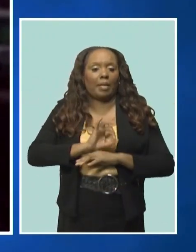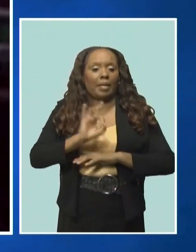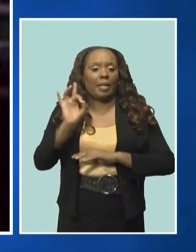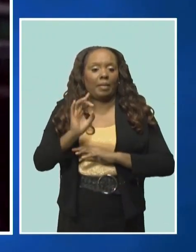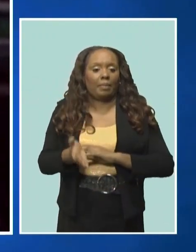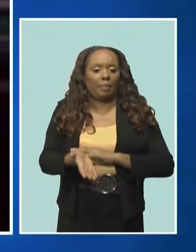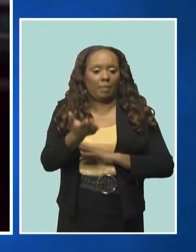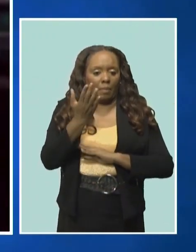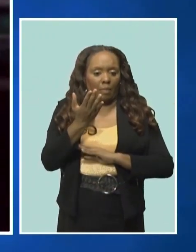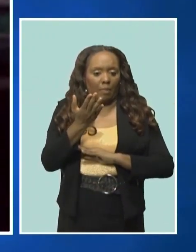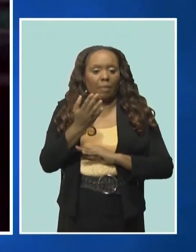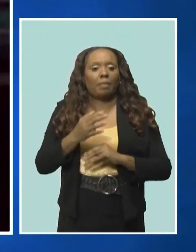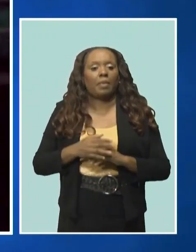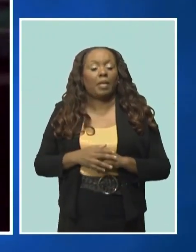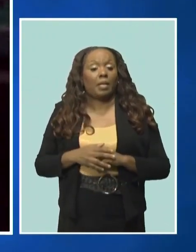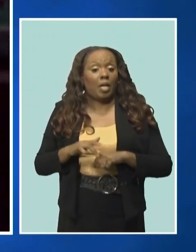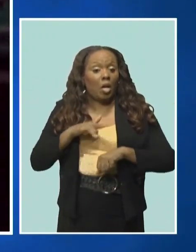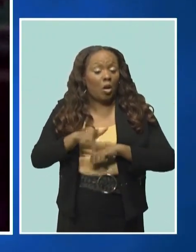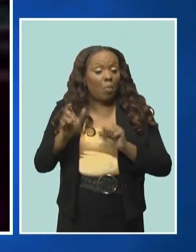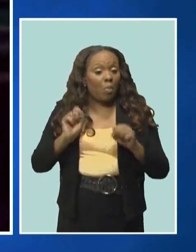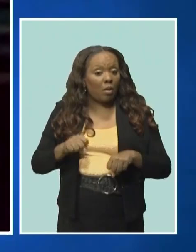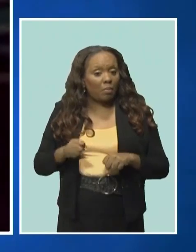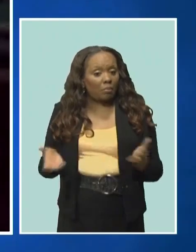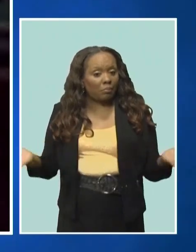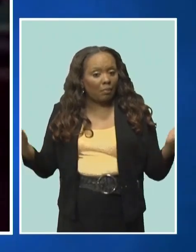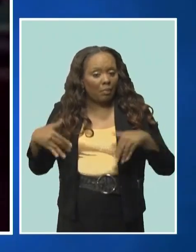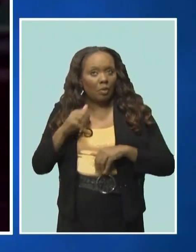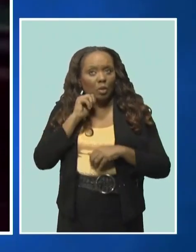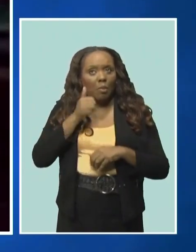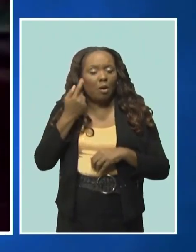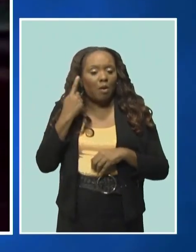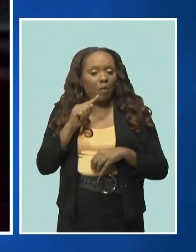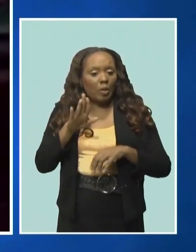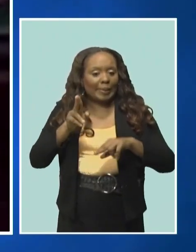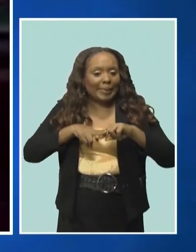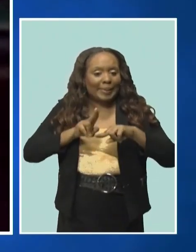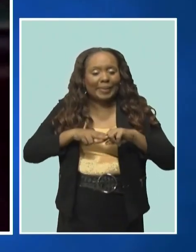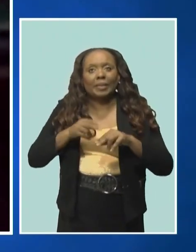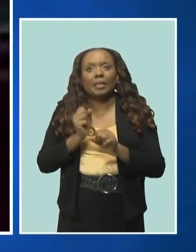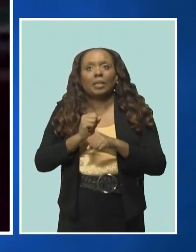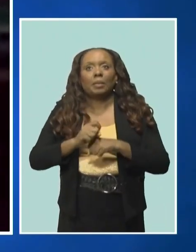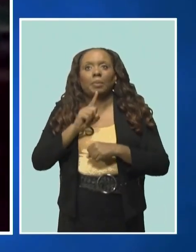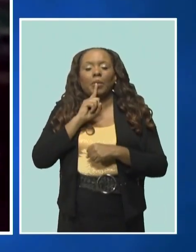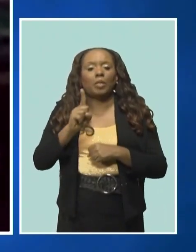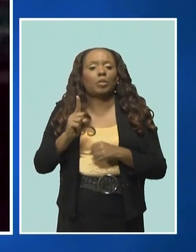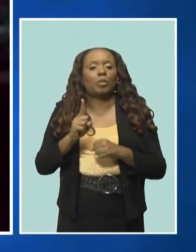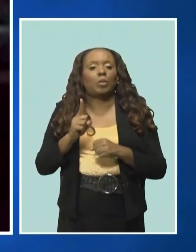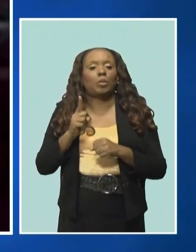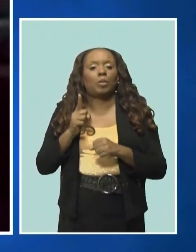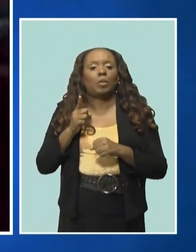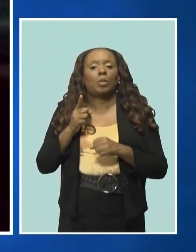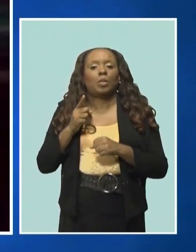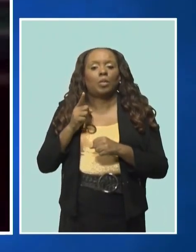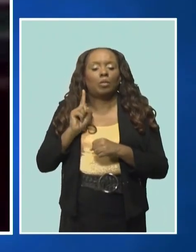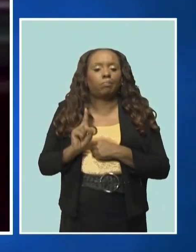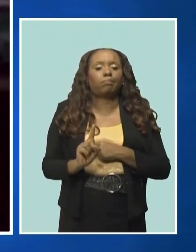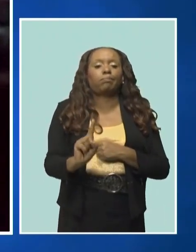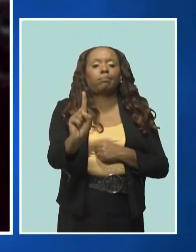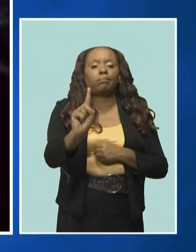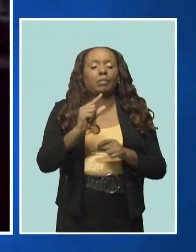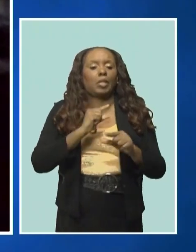open. As early as possible, get down to Kensington Oval to secure your seats and to ensure that you pass security, etc. As the